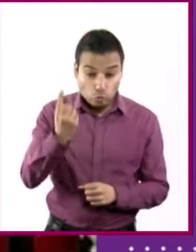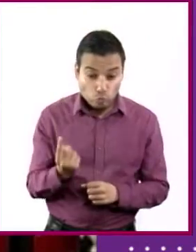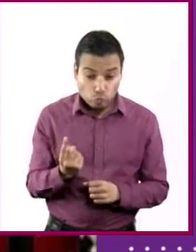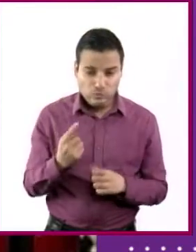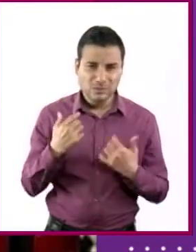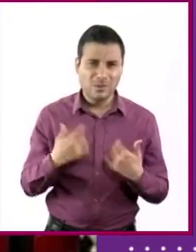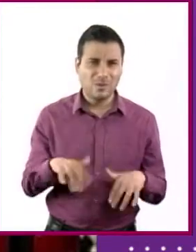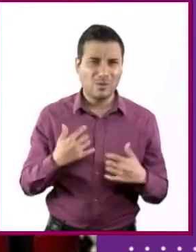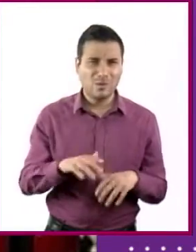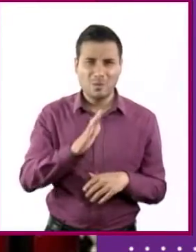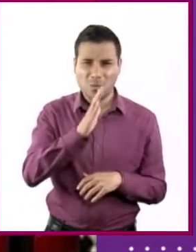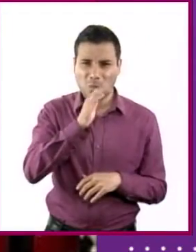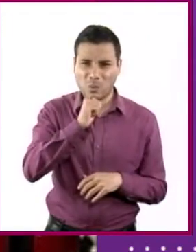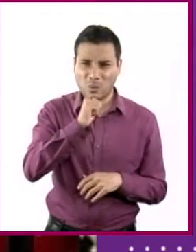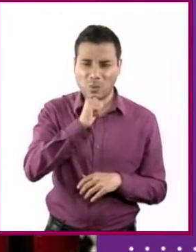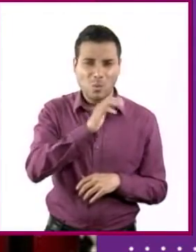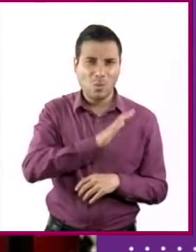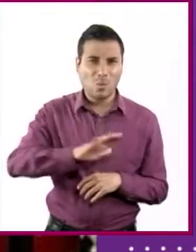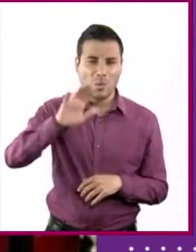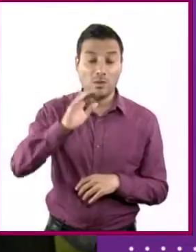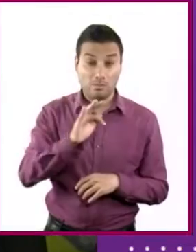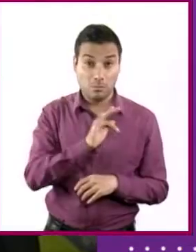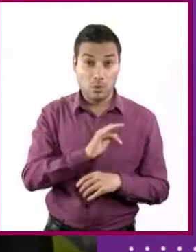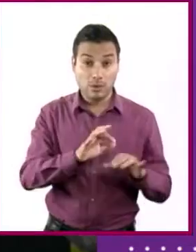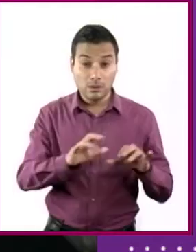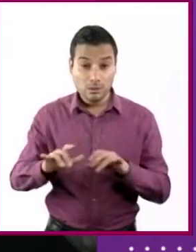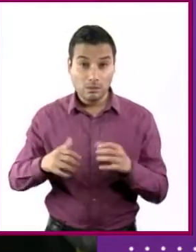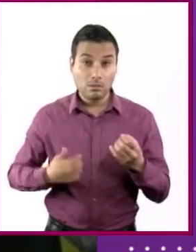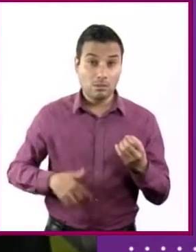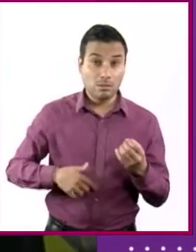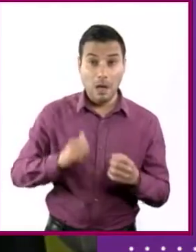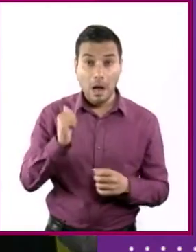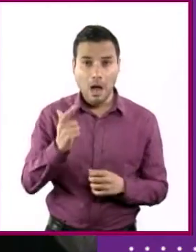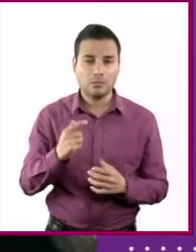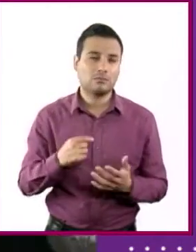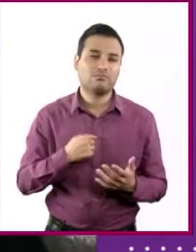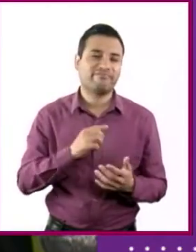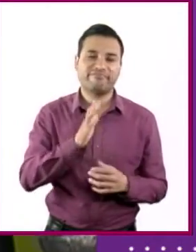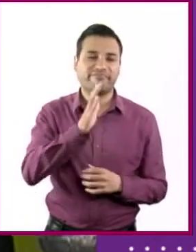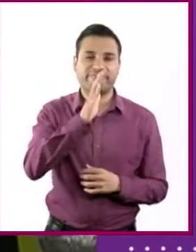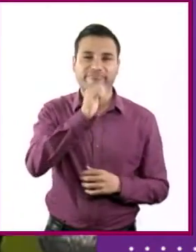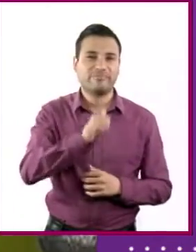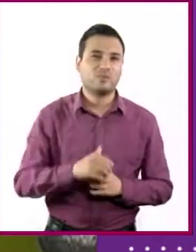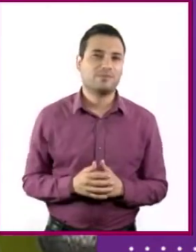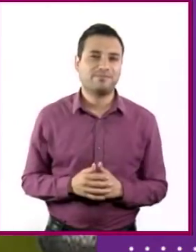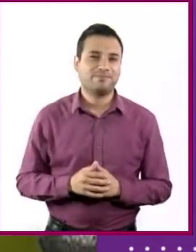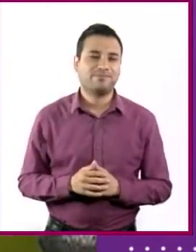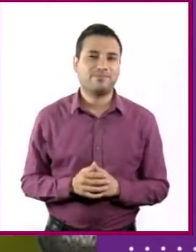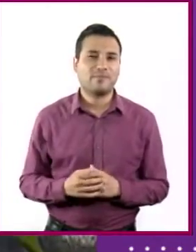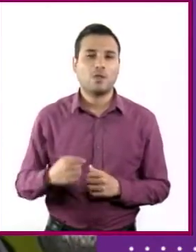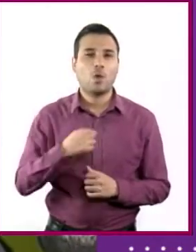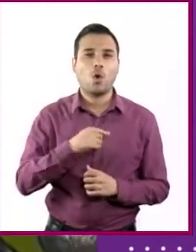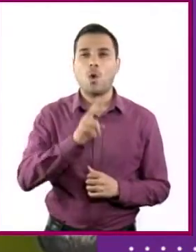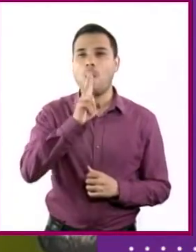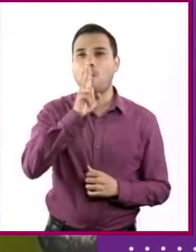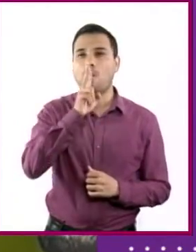genius! And could you play an instrument too? No, I couldn't. My voice is my